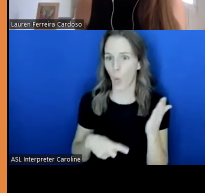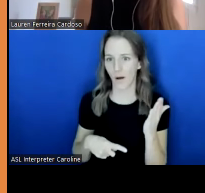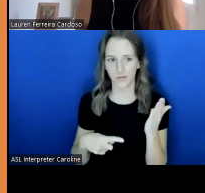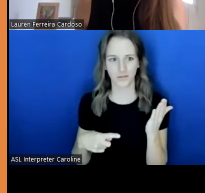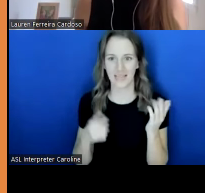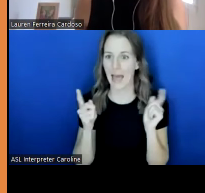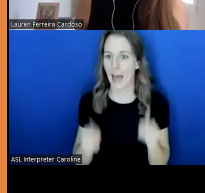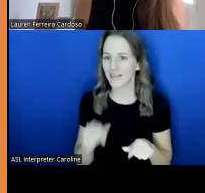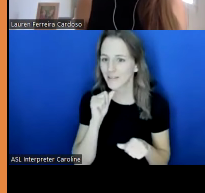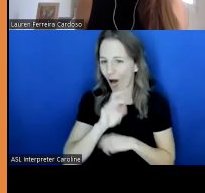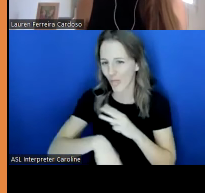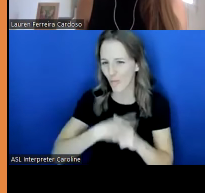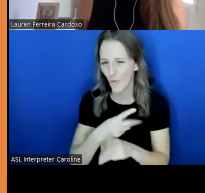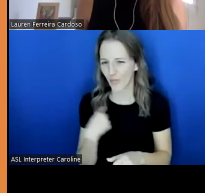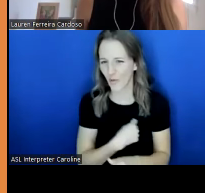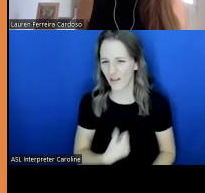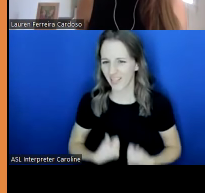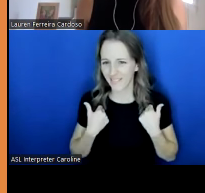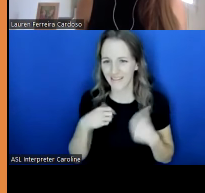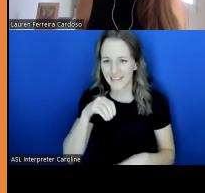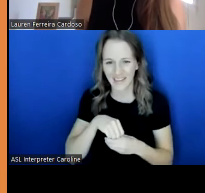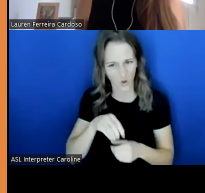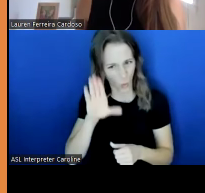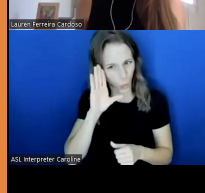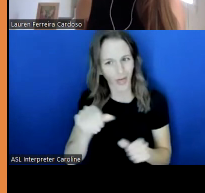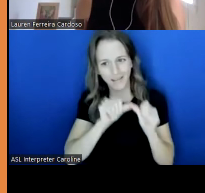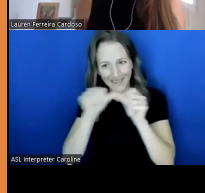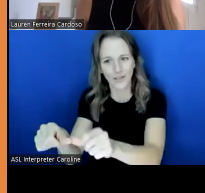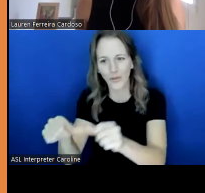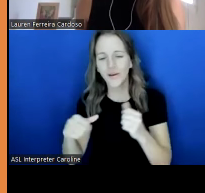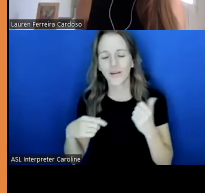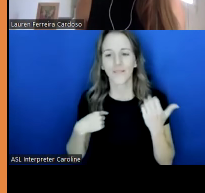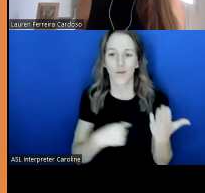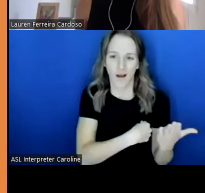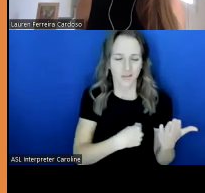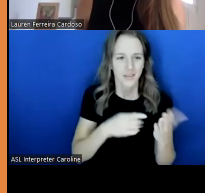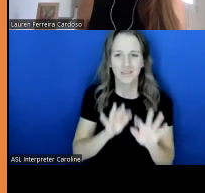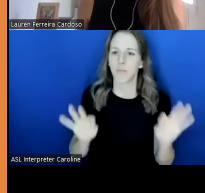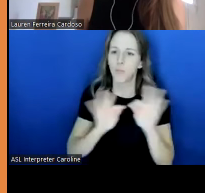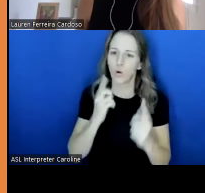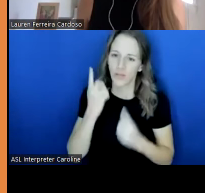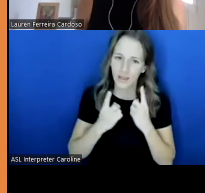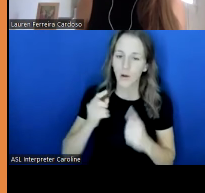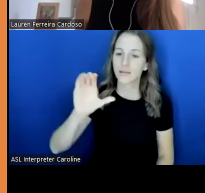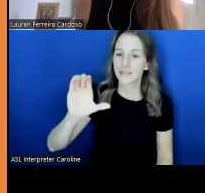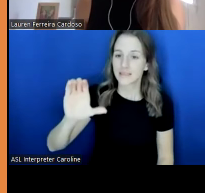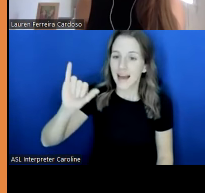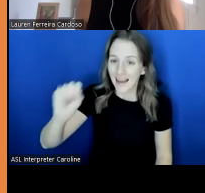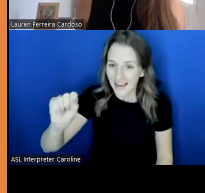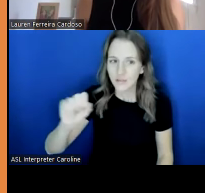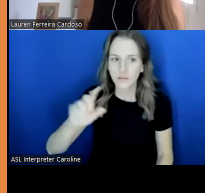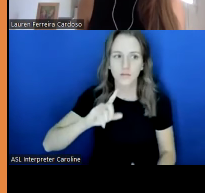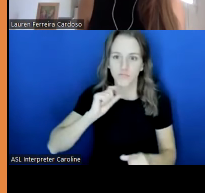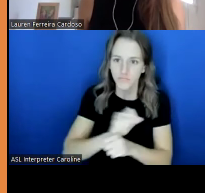in. And so for us, what's really important is that we're trying to think about CCIS actually as a sustainable